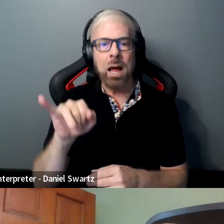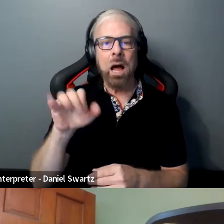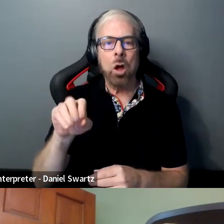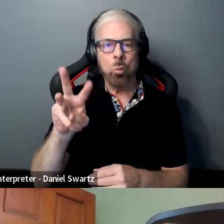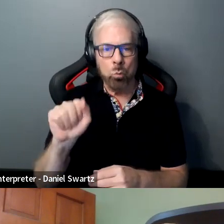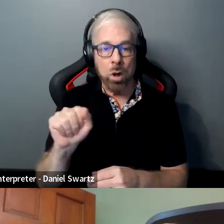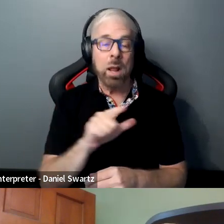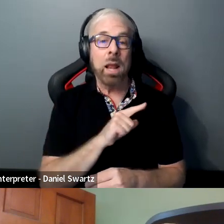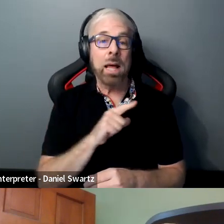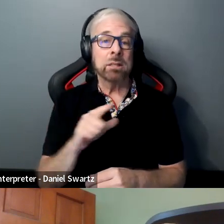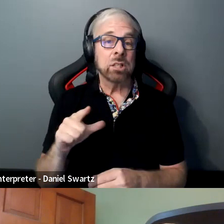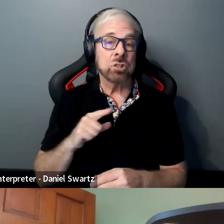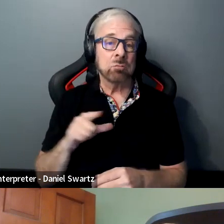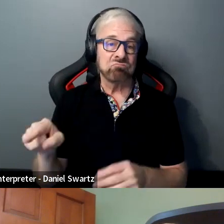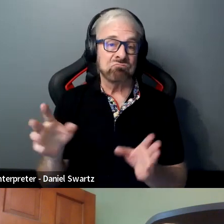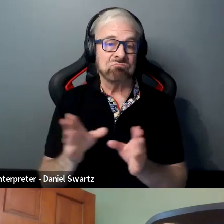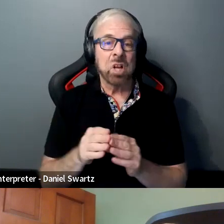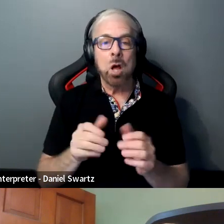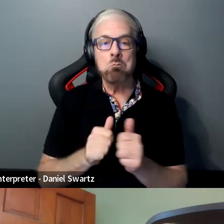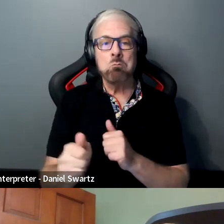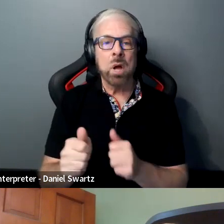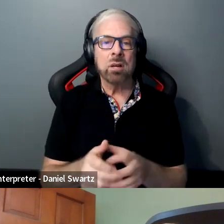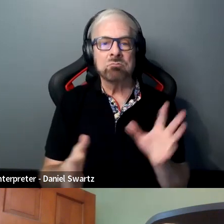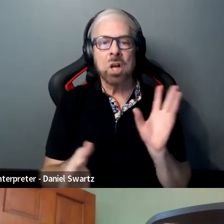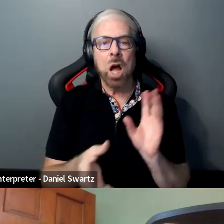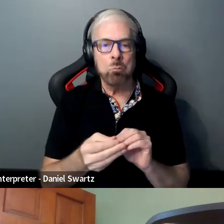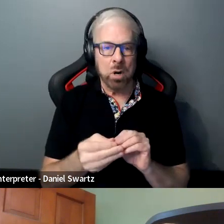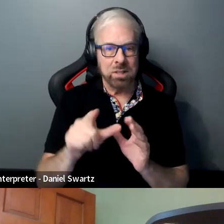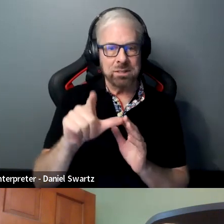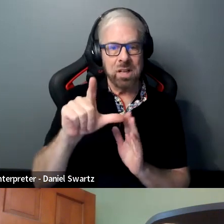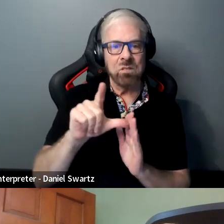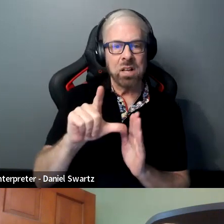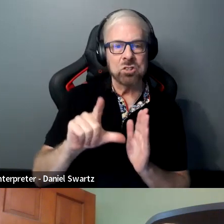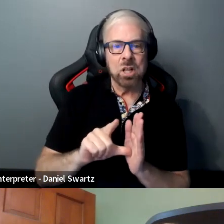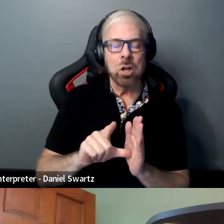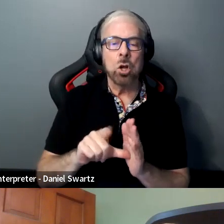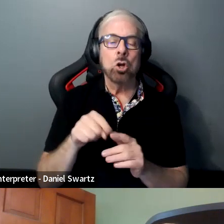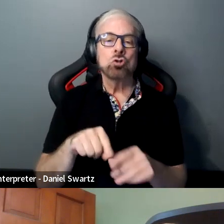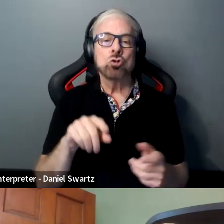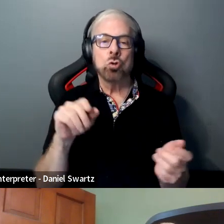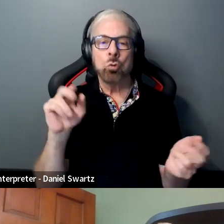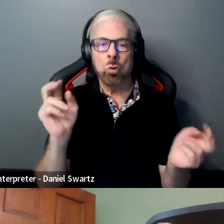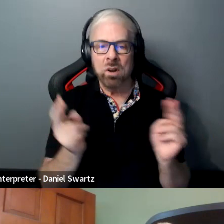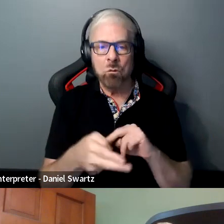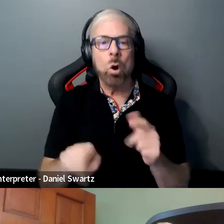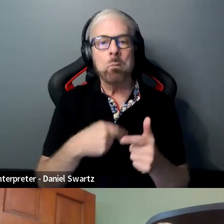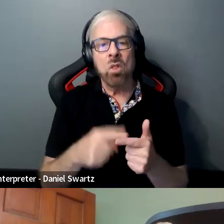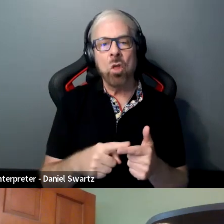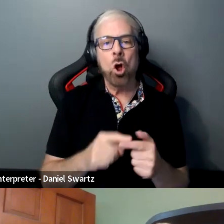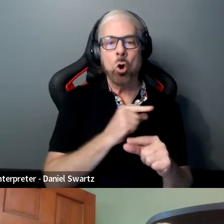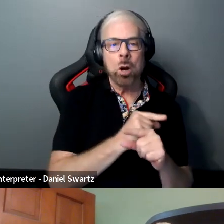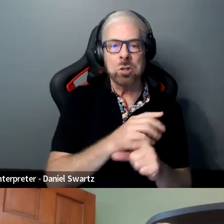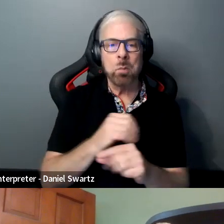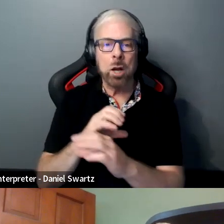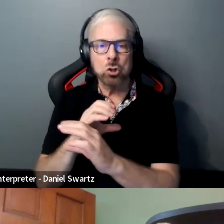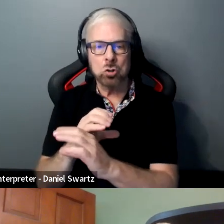legislature passed comprehensive legislation to reform the guardianship and